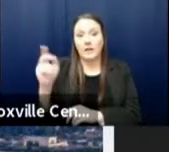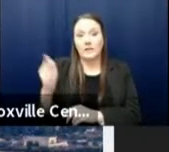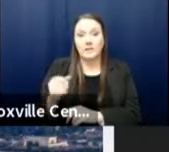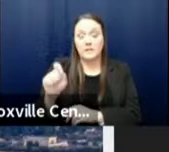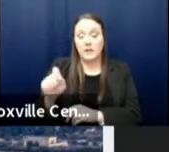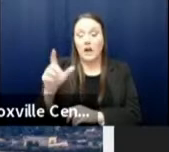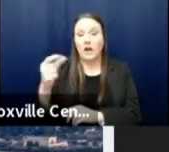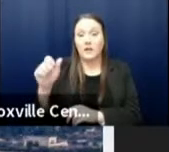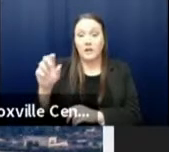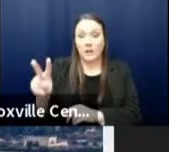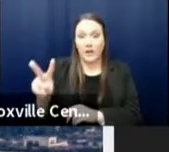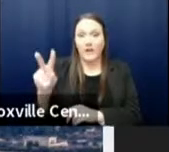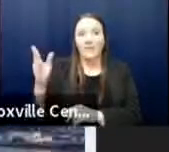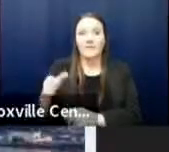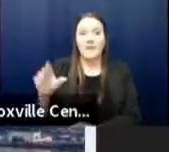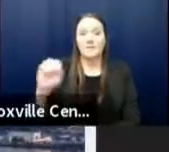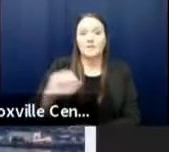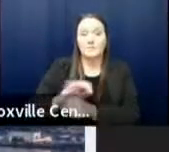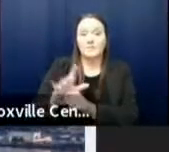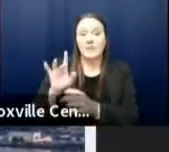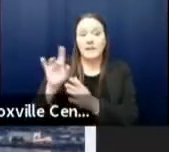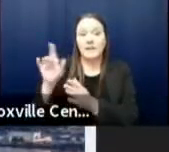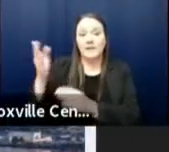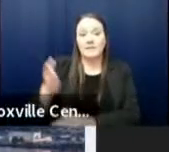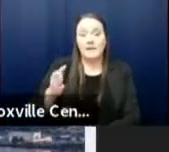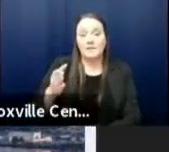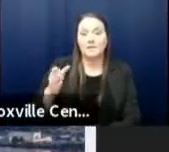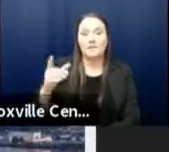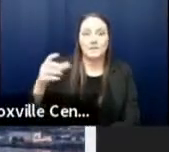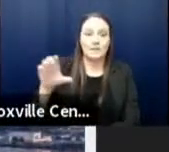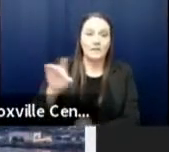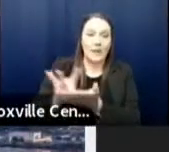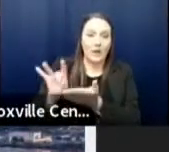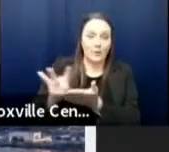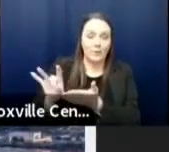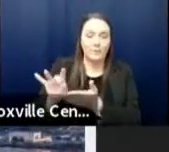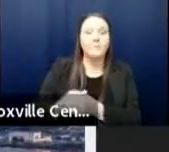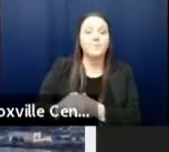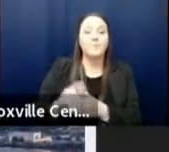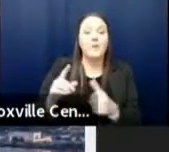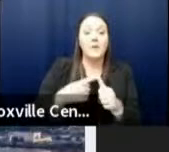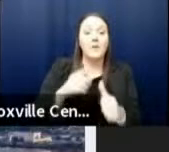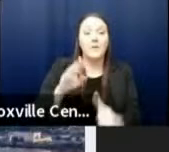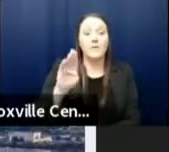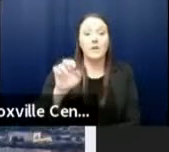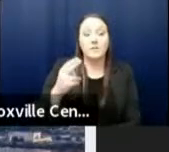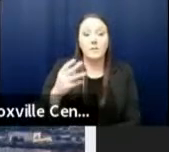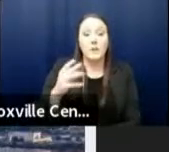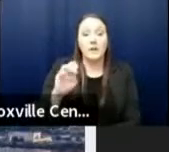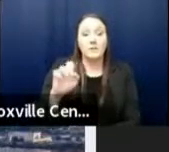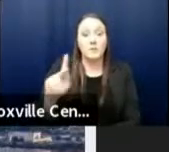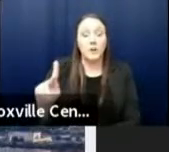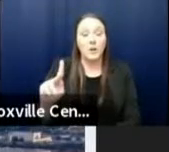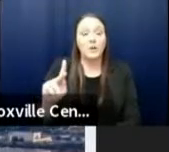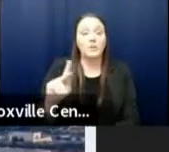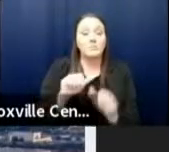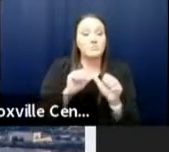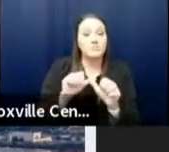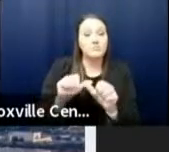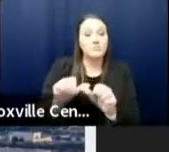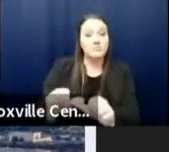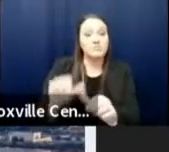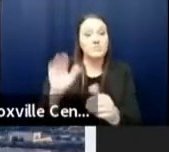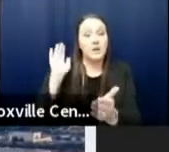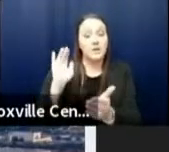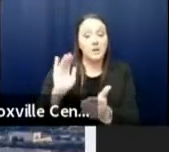covid.knoxcountytn.gov/case.count or -count. I'm sorry about that. Moving to the first benchmark, sustained reduction or stability in new cases for